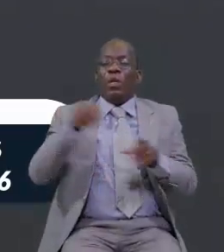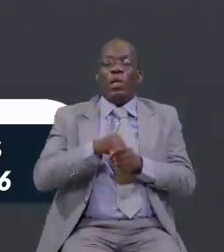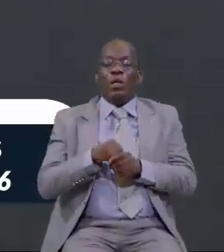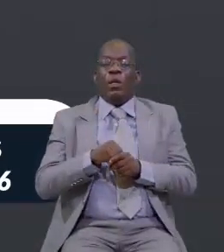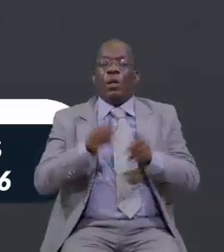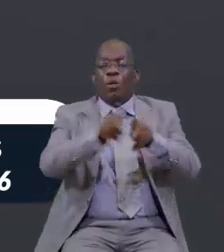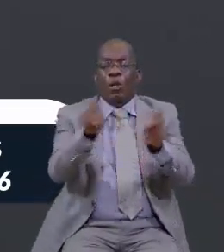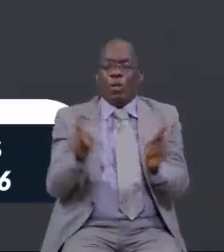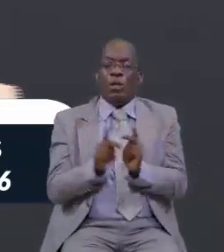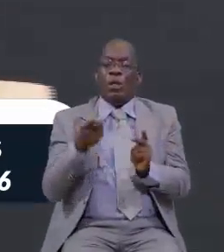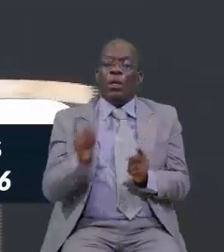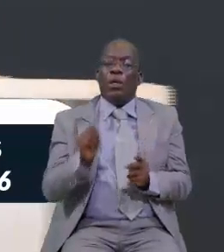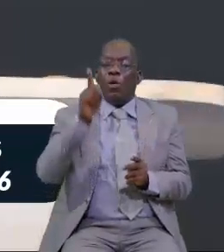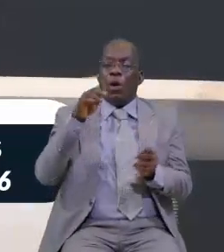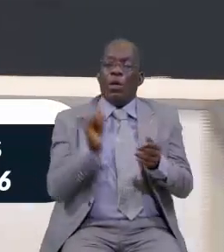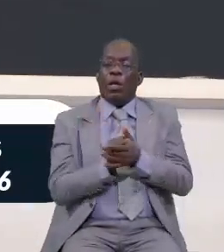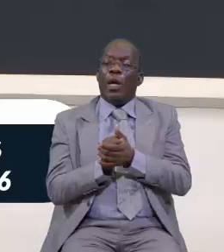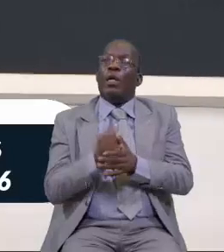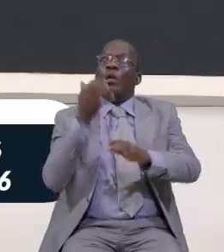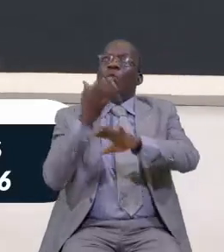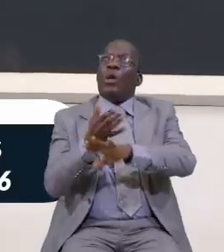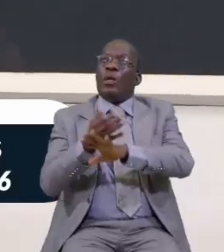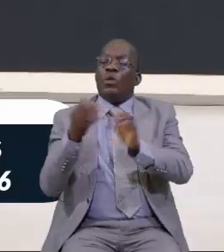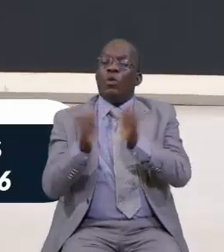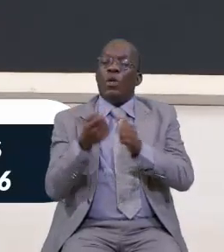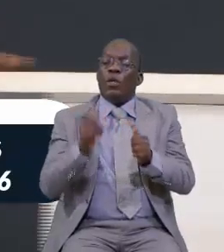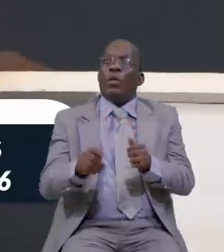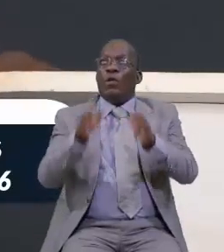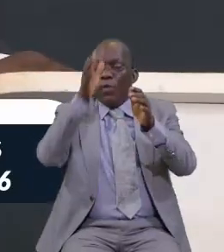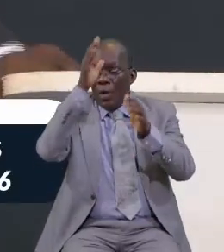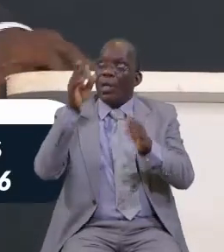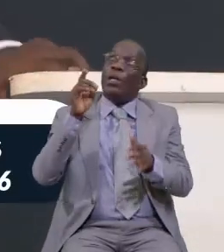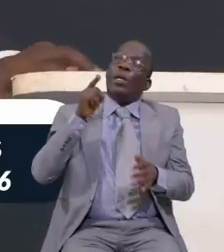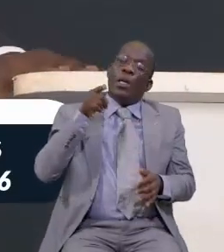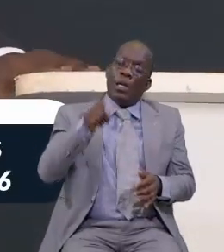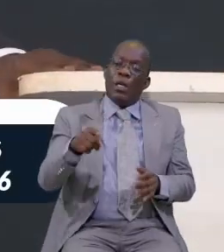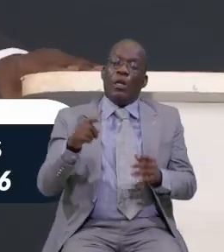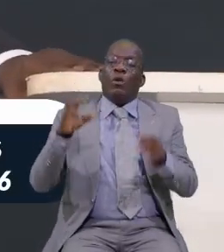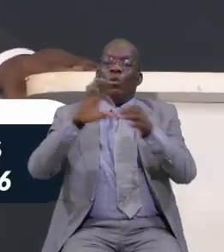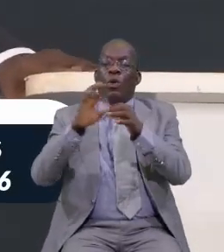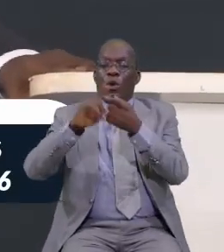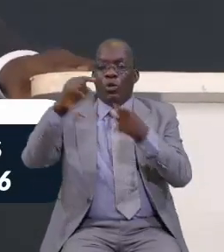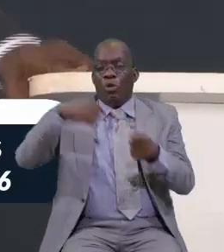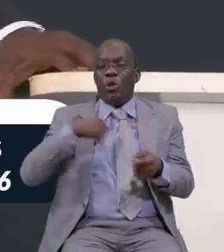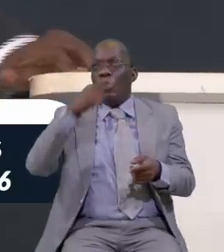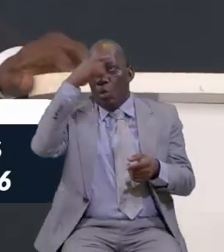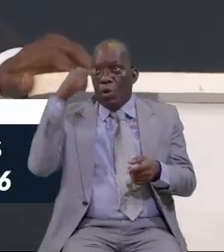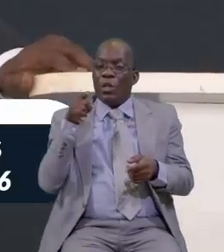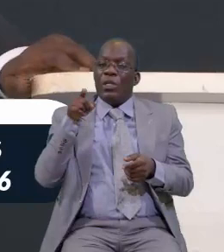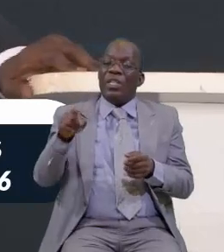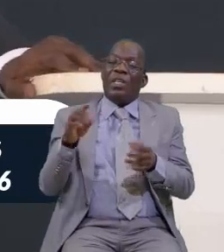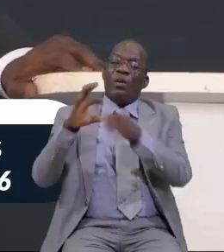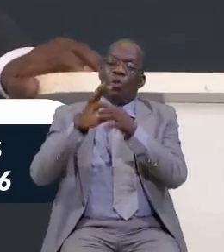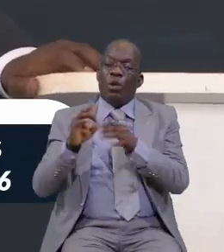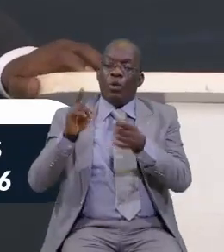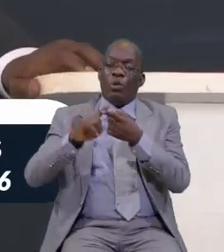who pleads for the Father. He belongs to me. And because he belongs to me, he has sinned.